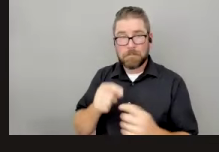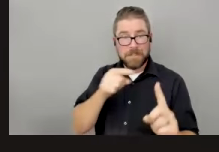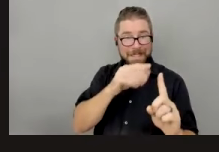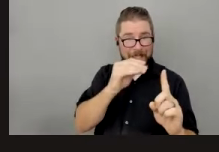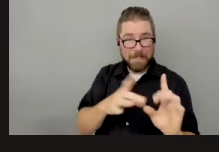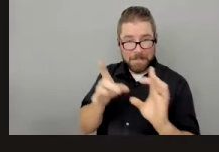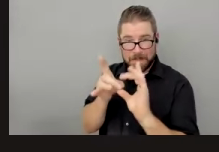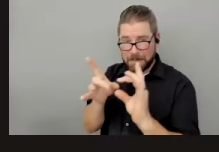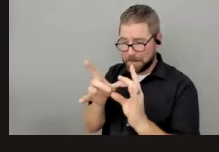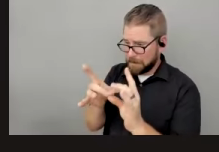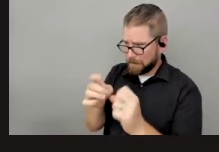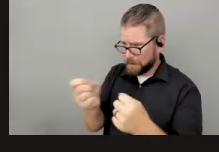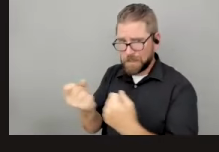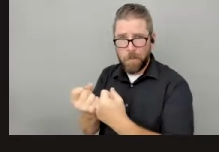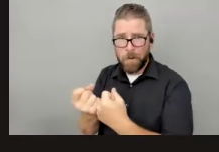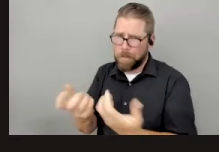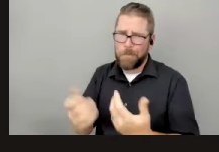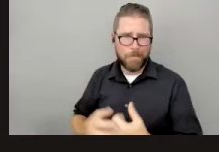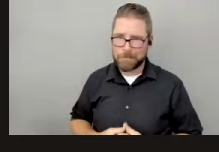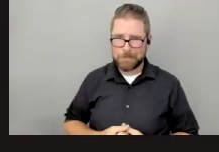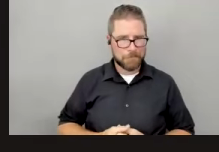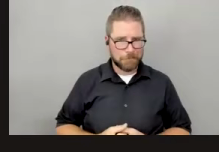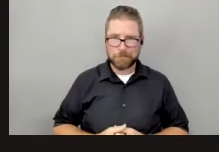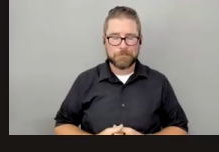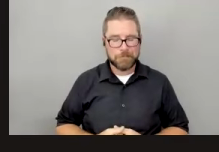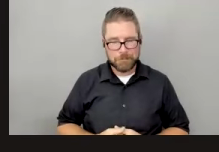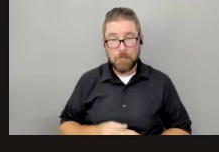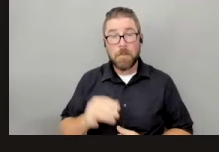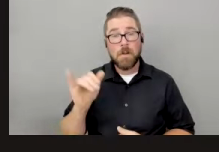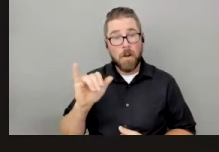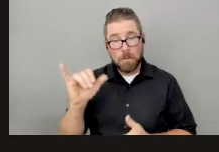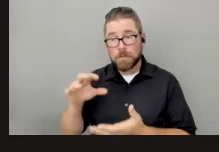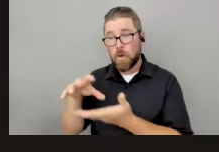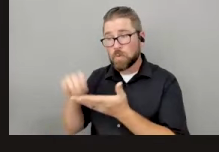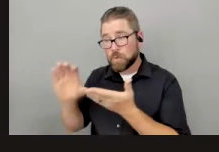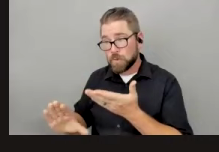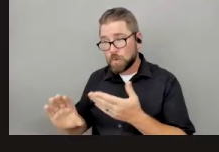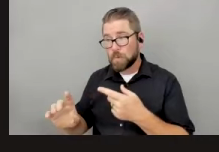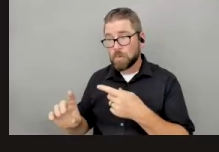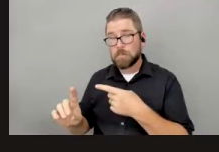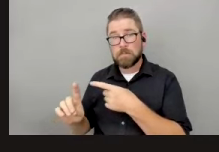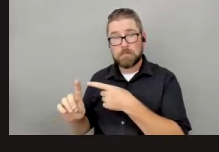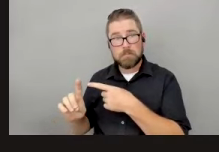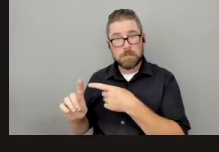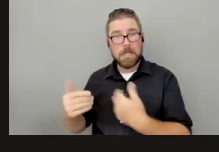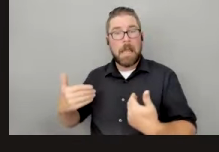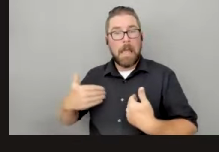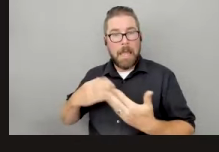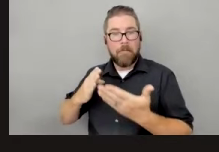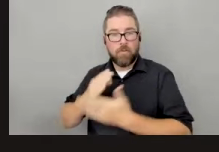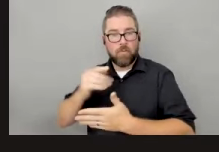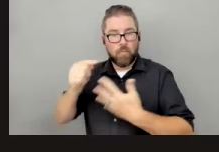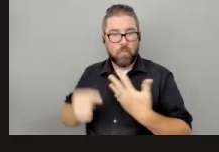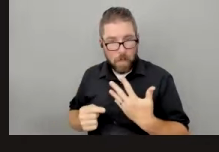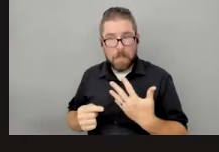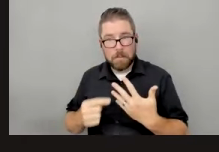supportive. Also, the students under Title IX has rights to reasonable accommodations if requested. And